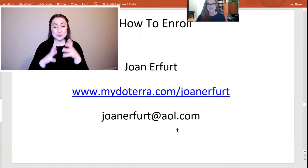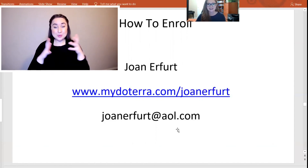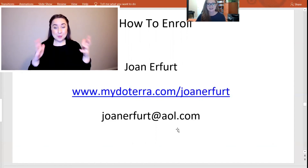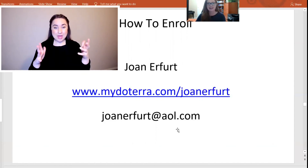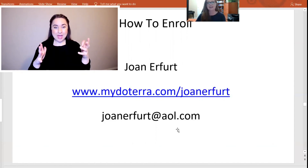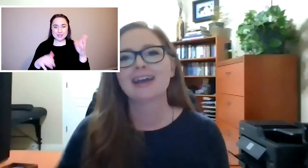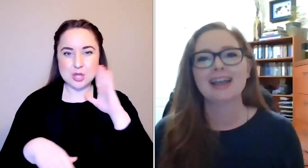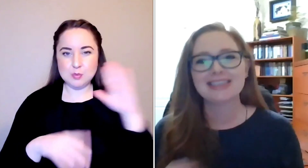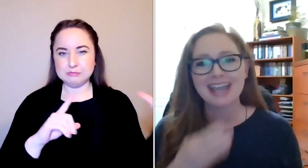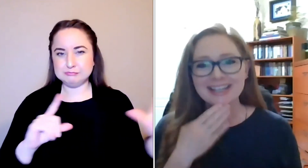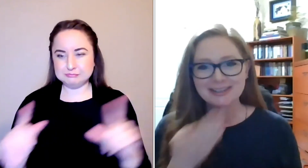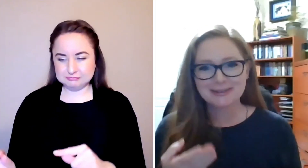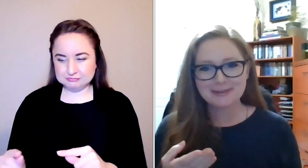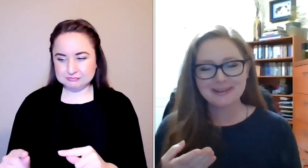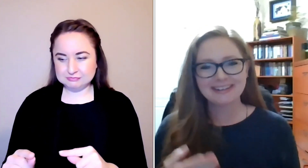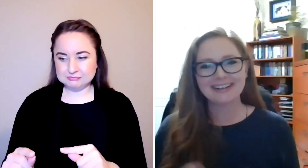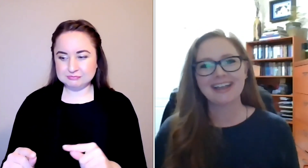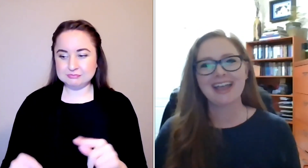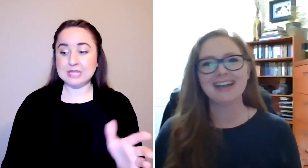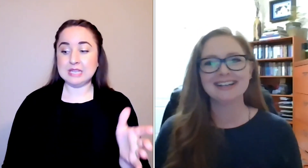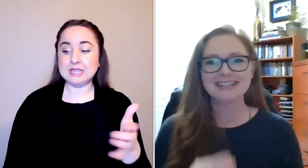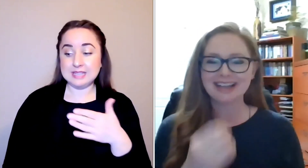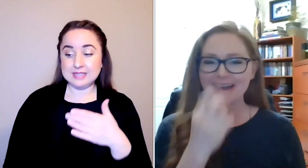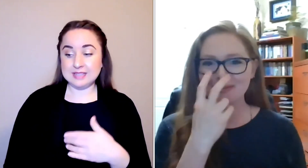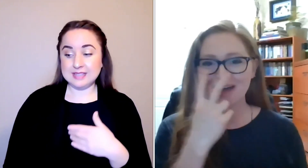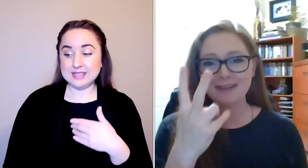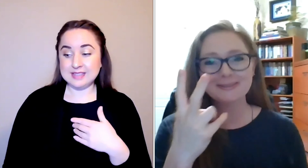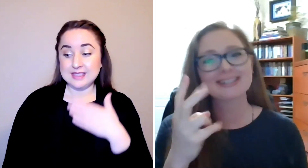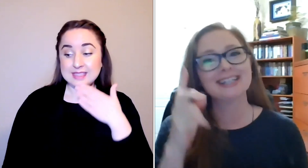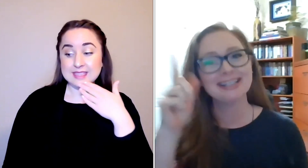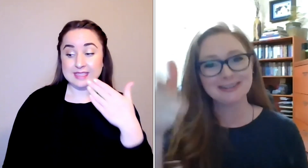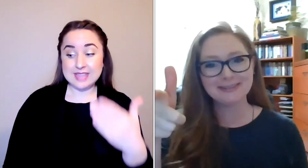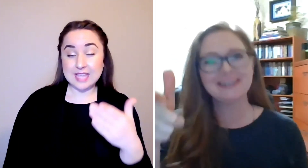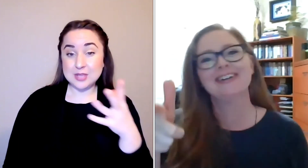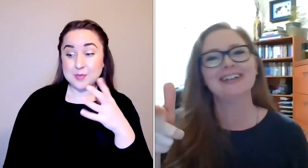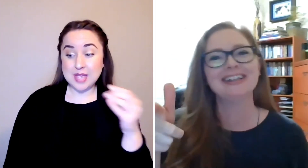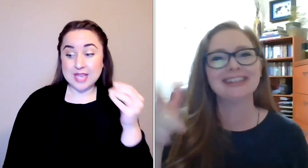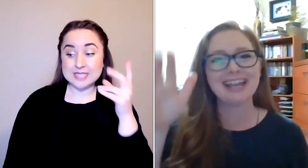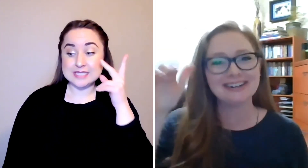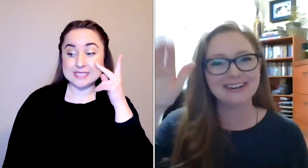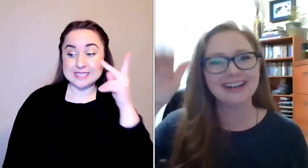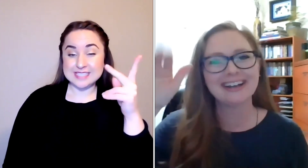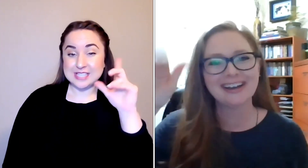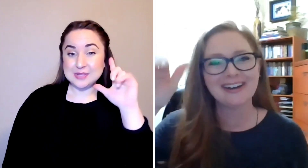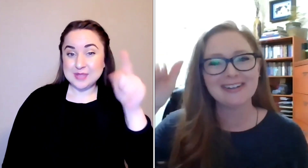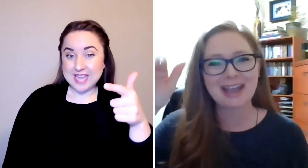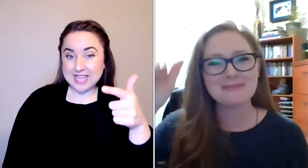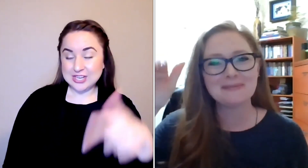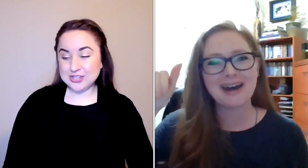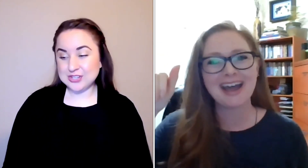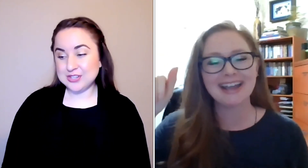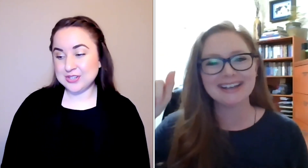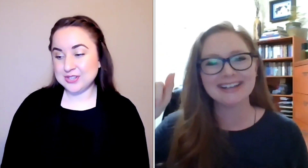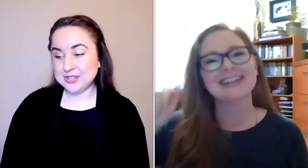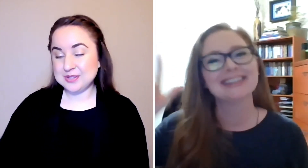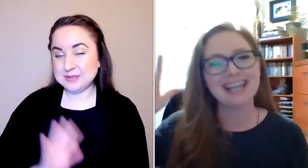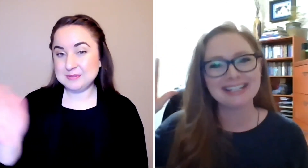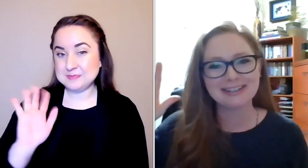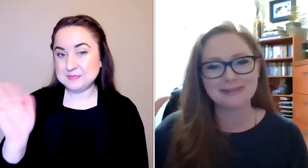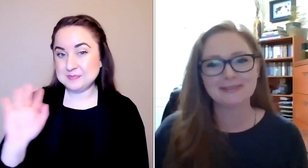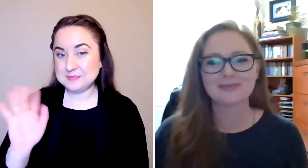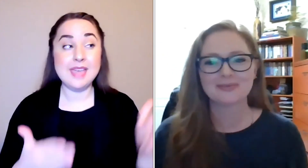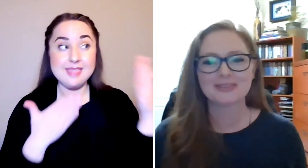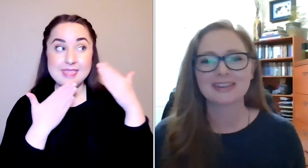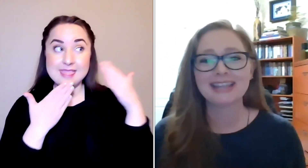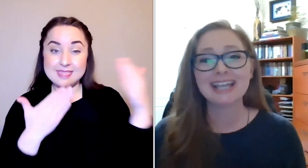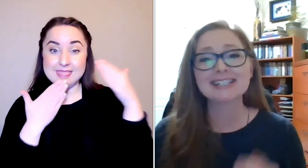share. I thank you. And I will see you later. Okay, bye bye. Thank